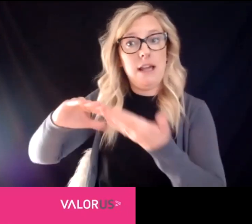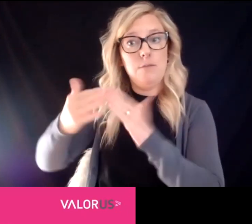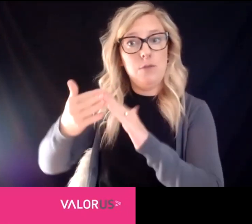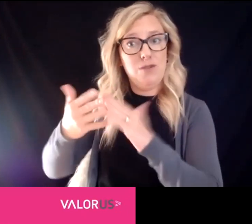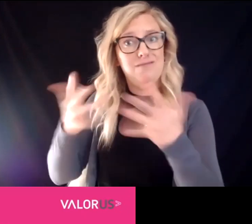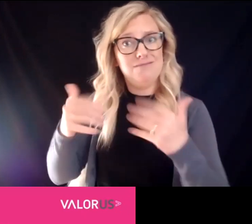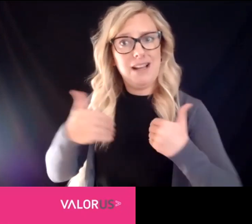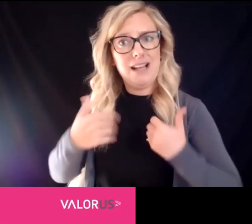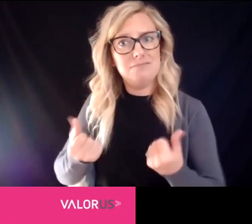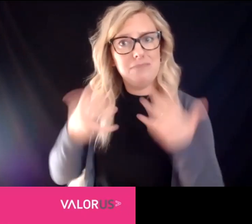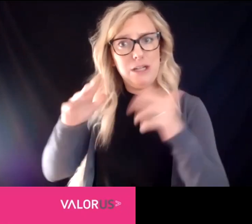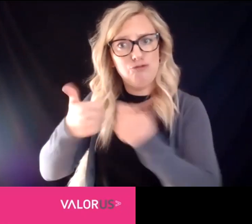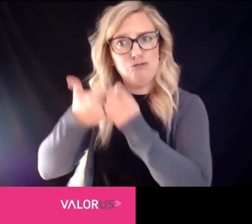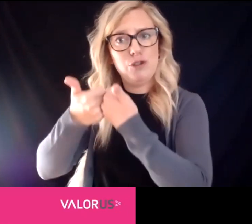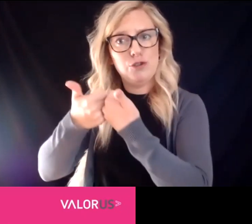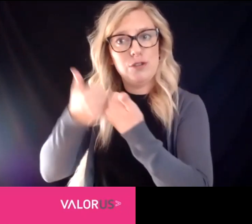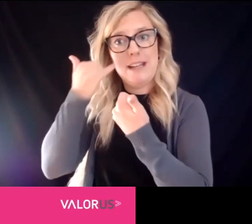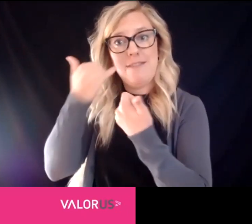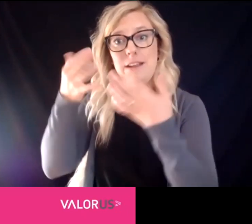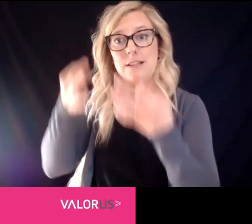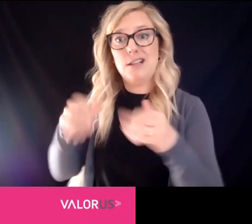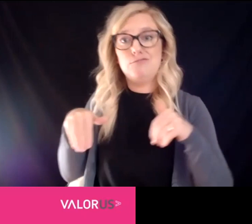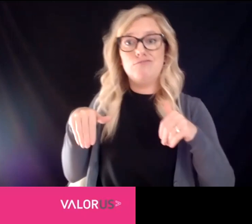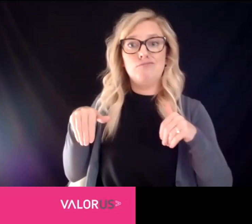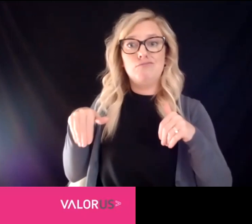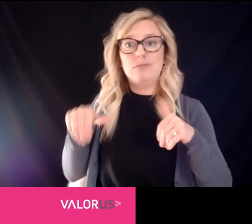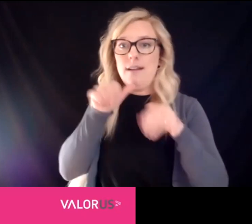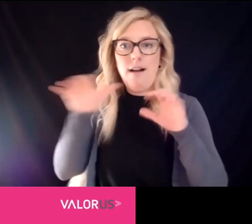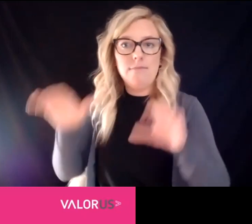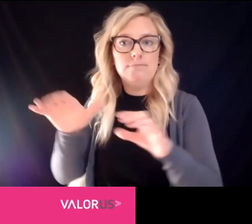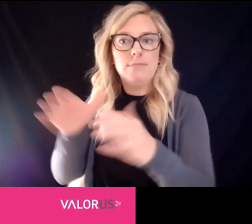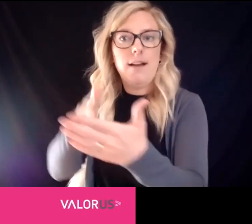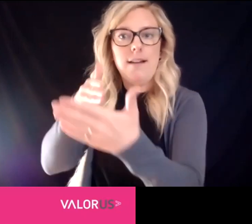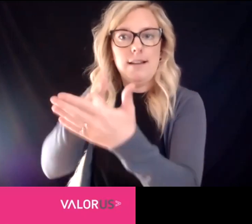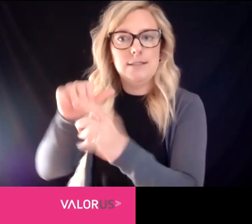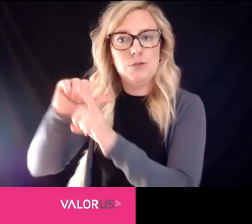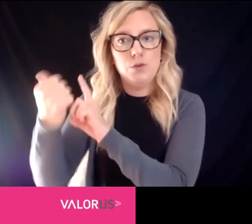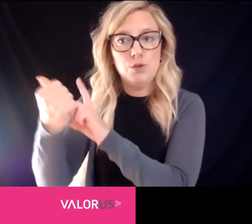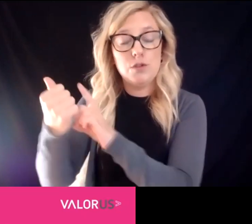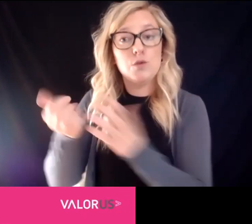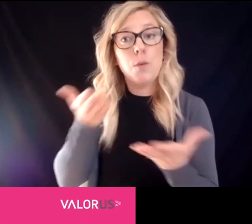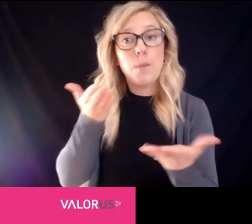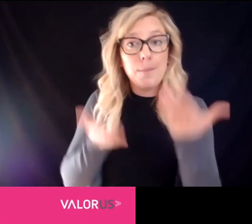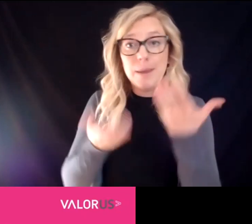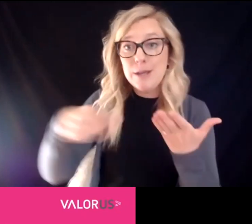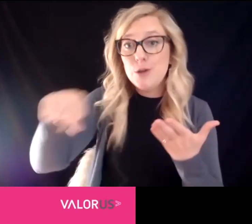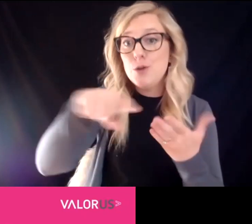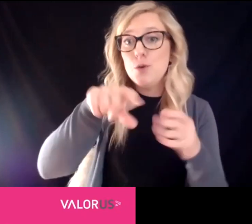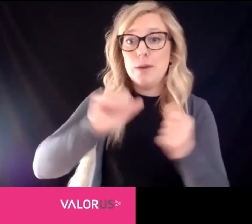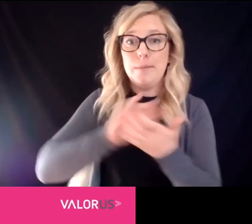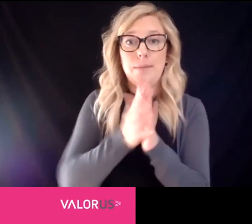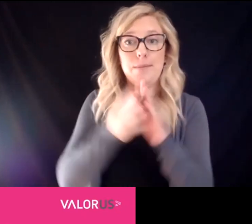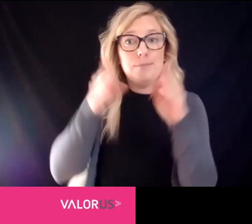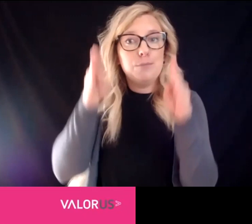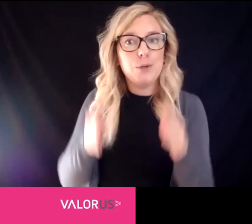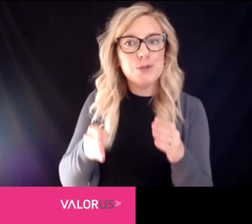challenges if they're not taking any action to respond to these situations. So you might be the person that gives them that